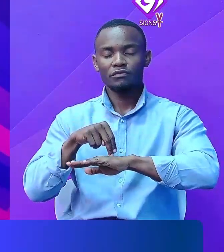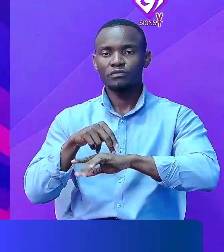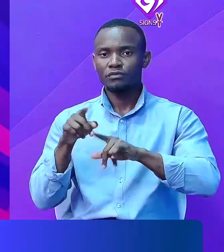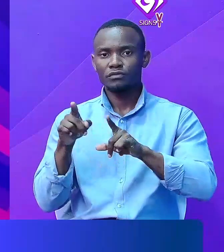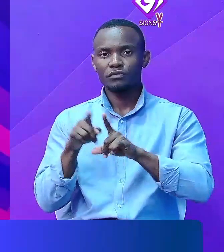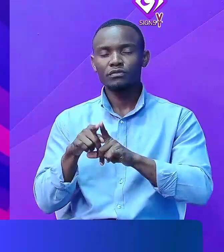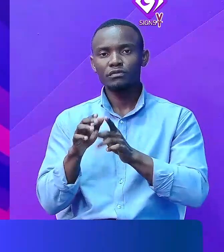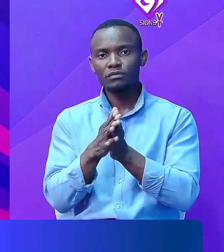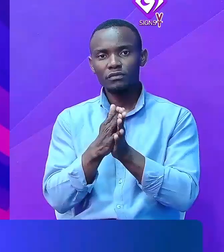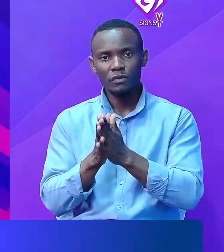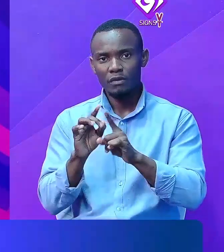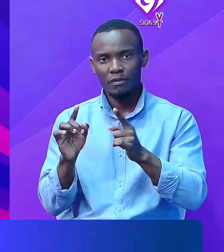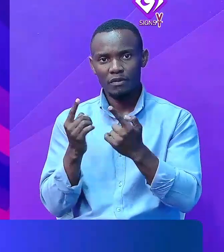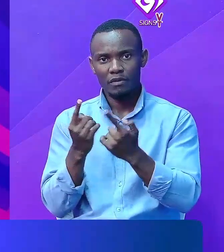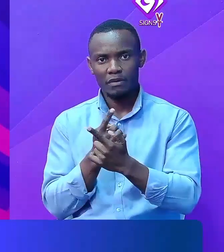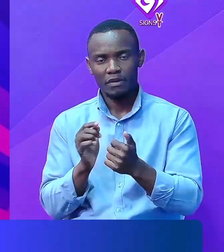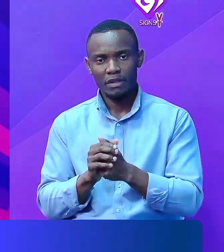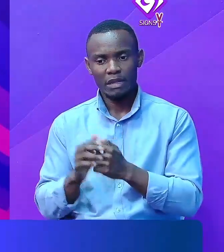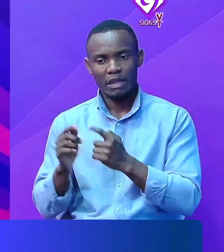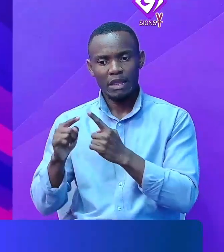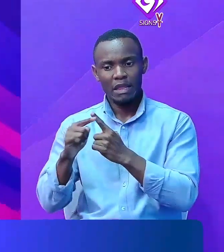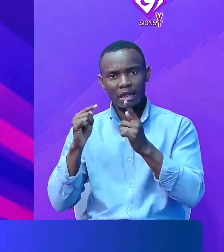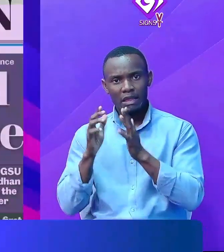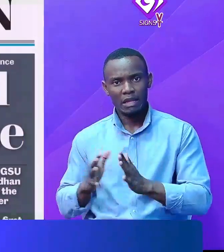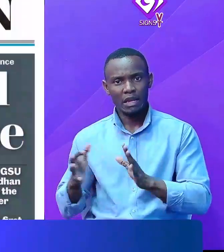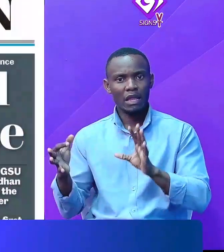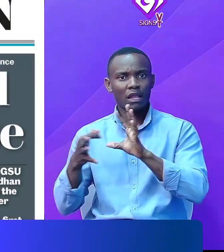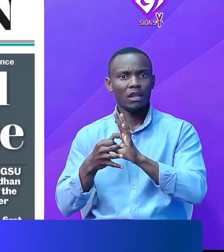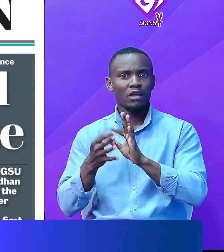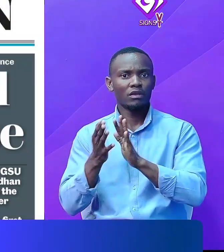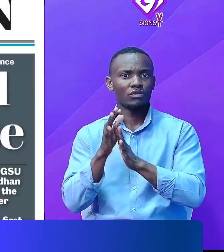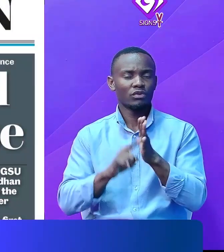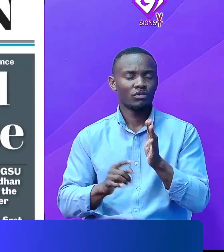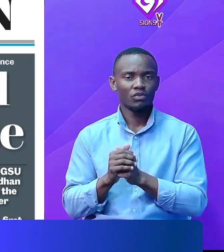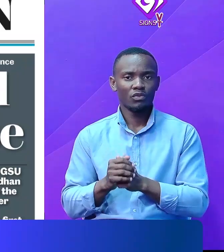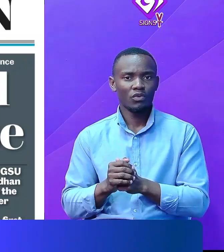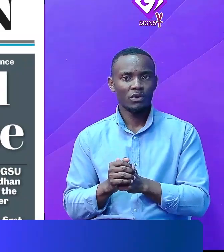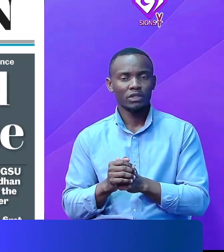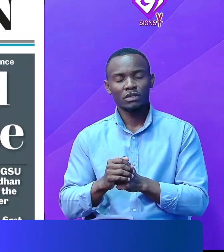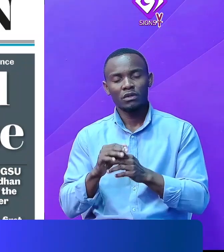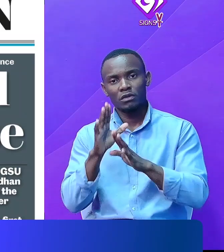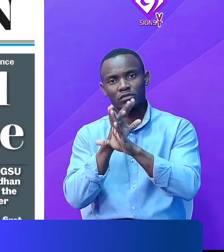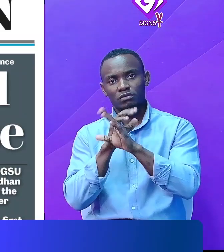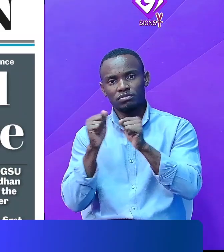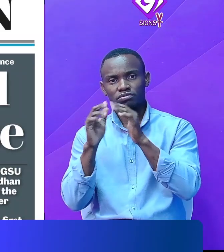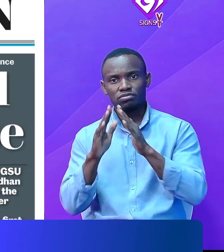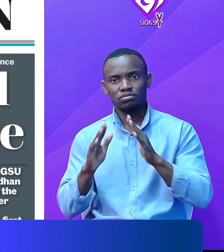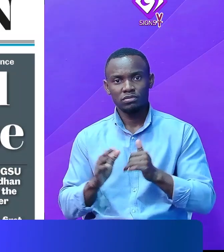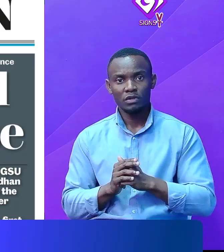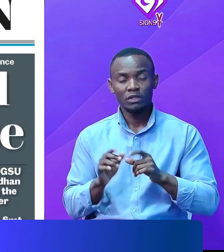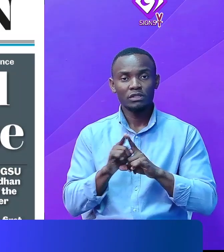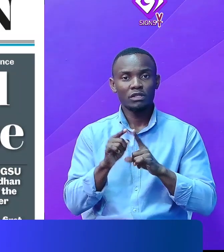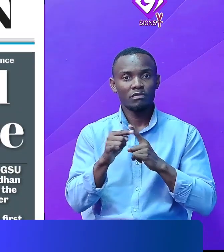bit differently. Killer linked to State House. Now, murder. A slain GSU officer, Ramadan